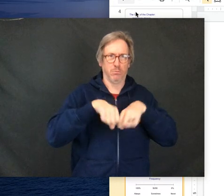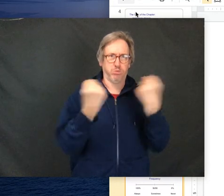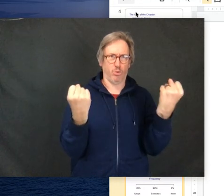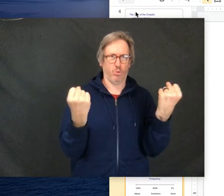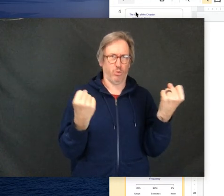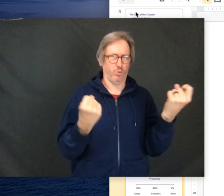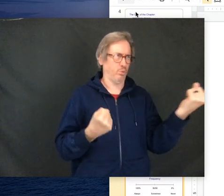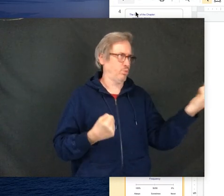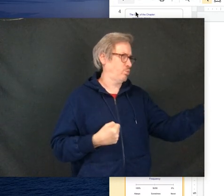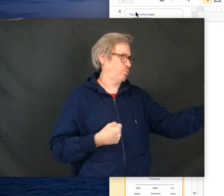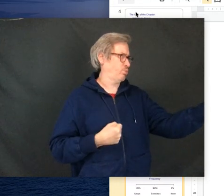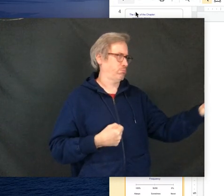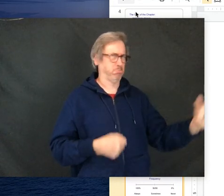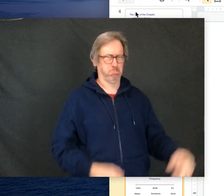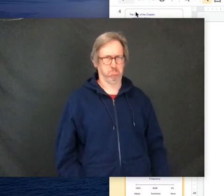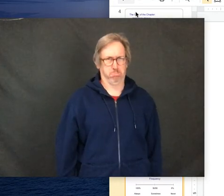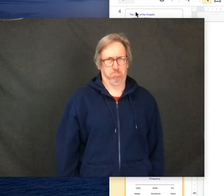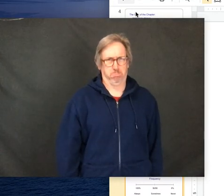boom.